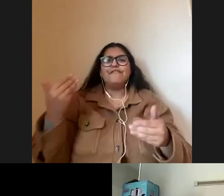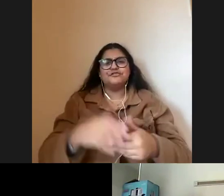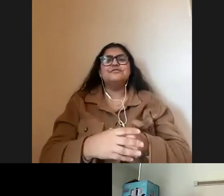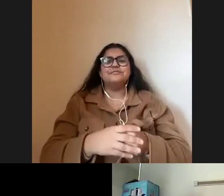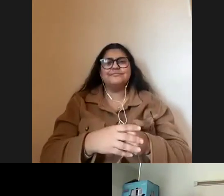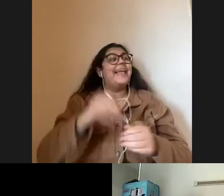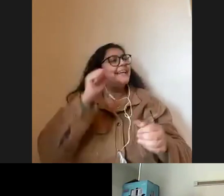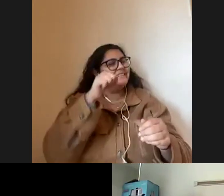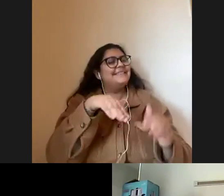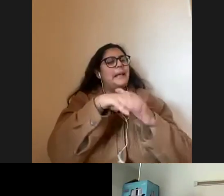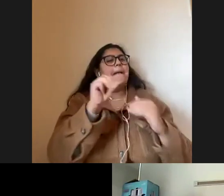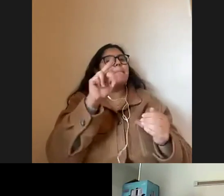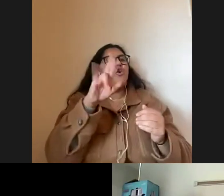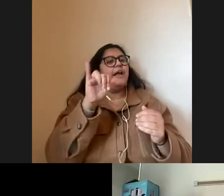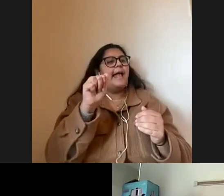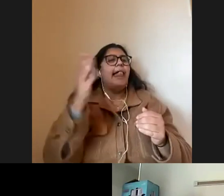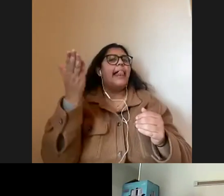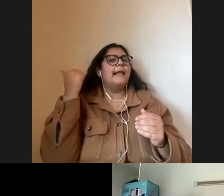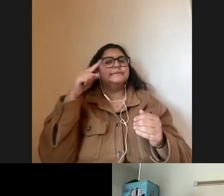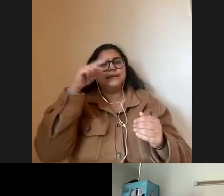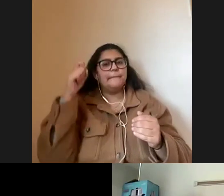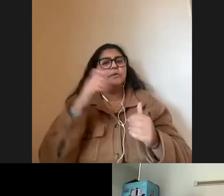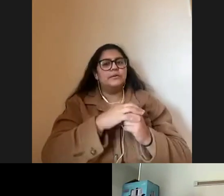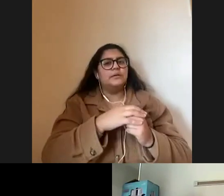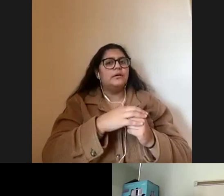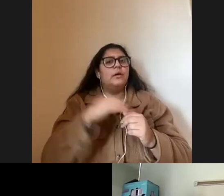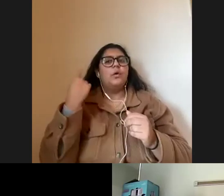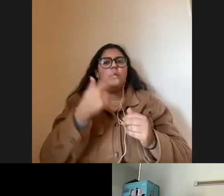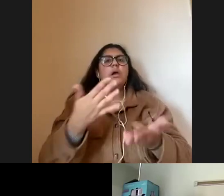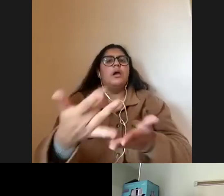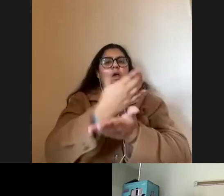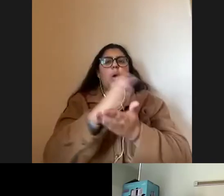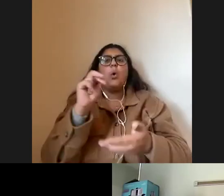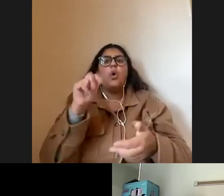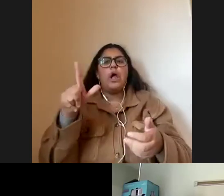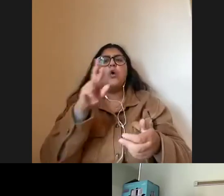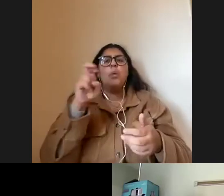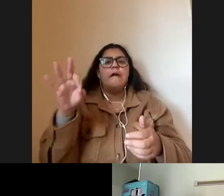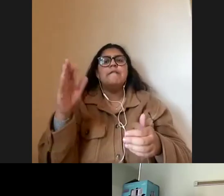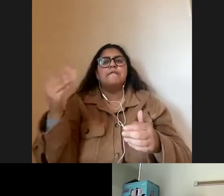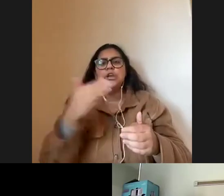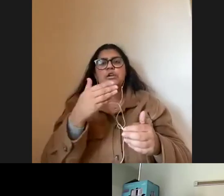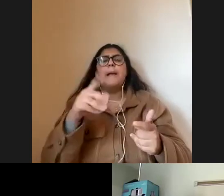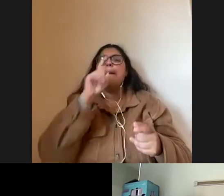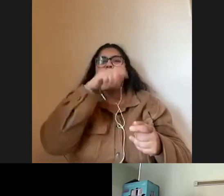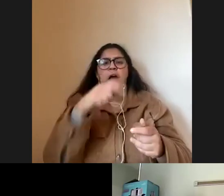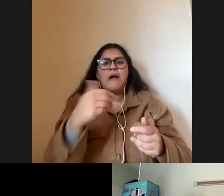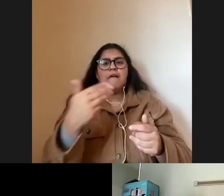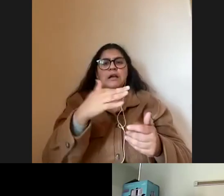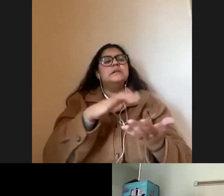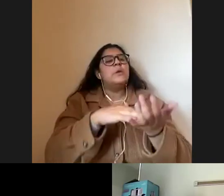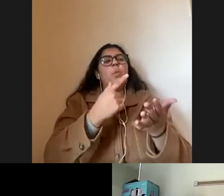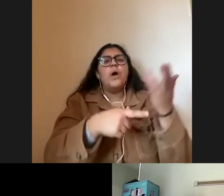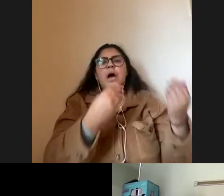in Maria last summer. So we were out there collecting Kory fish and primarily parrotfish to study what they eat,